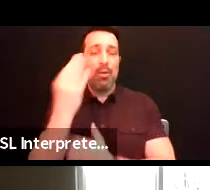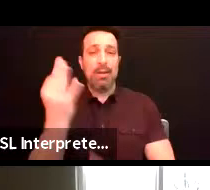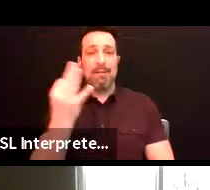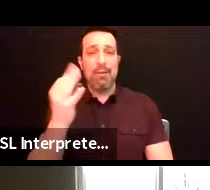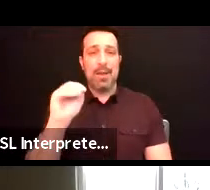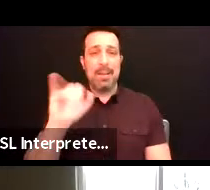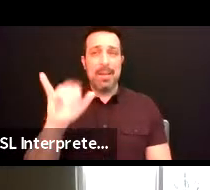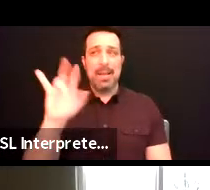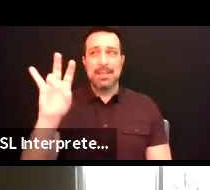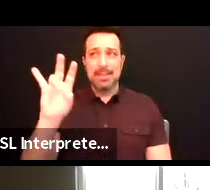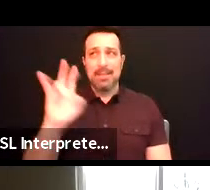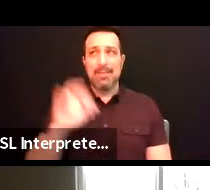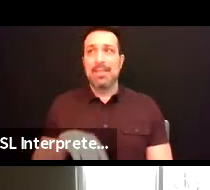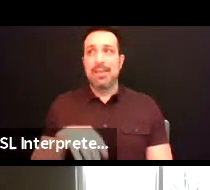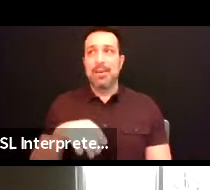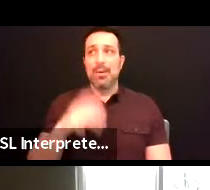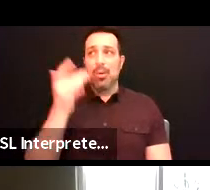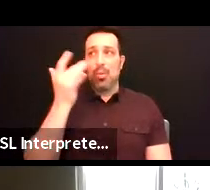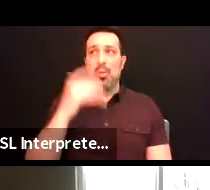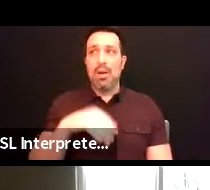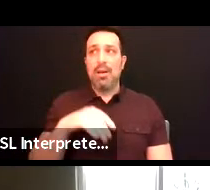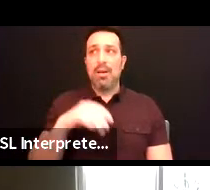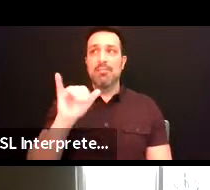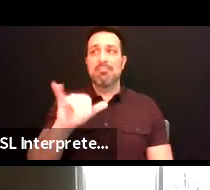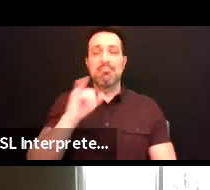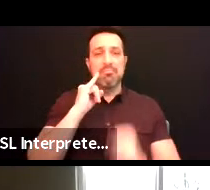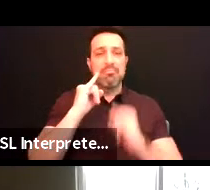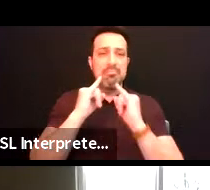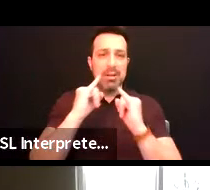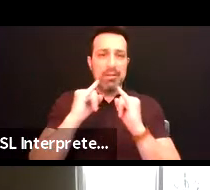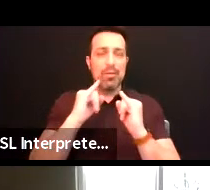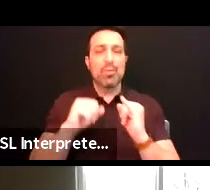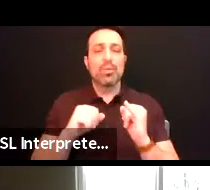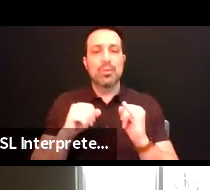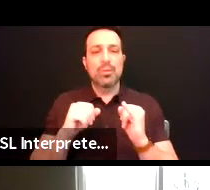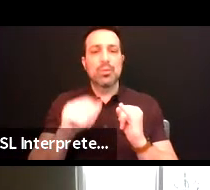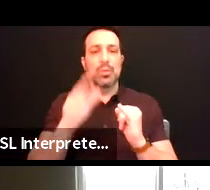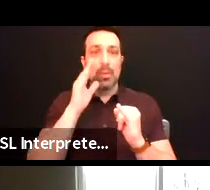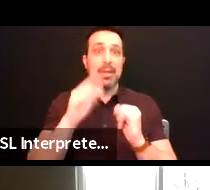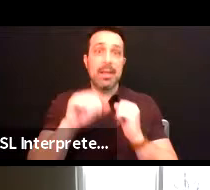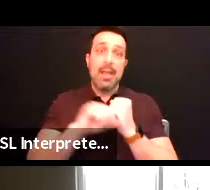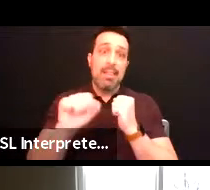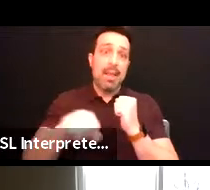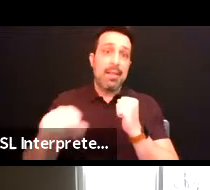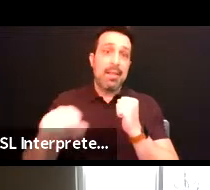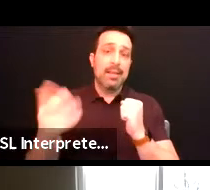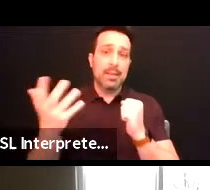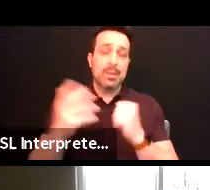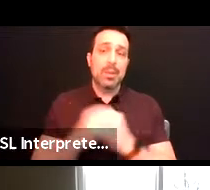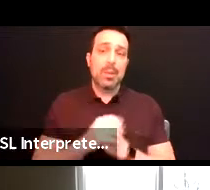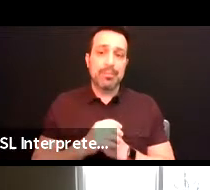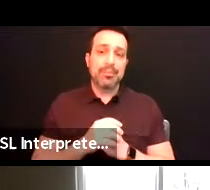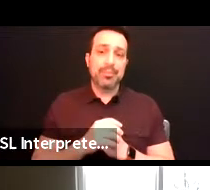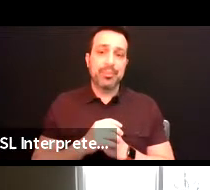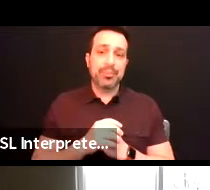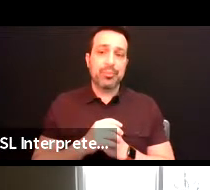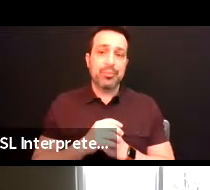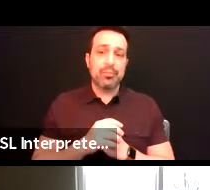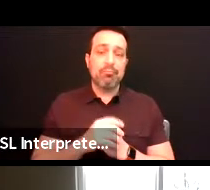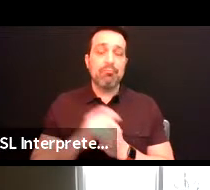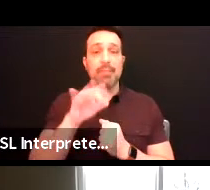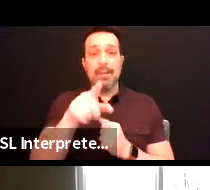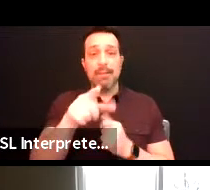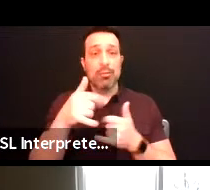7th, because the interviews will be lengthy. So, if you're